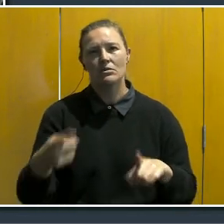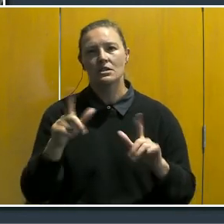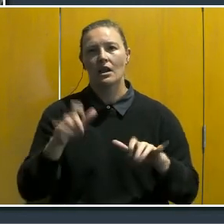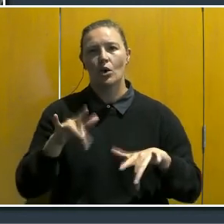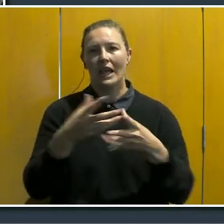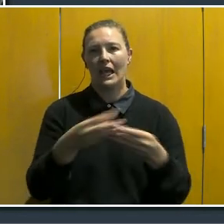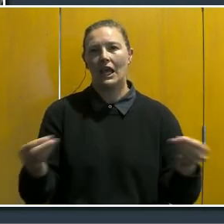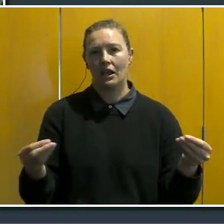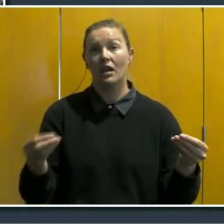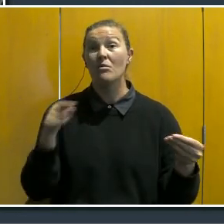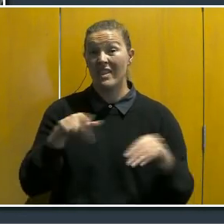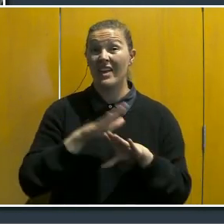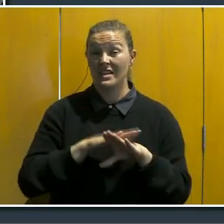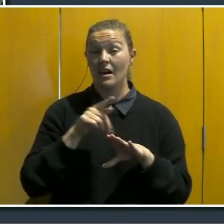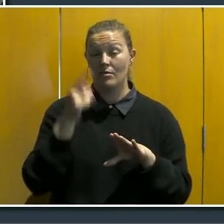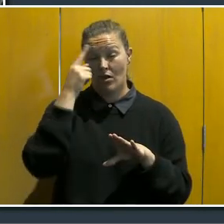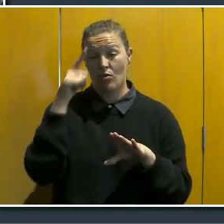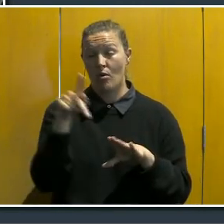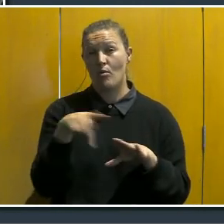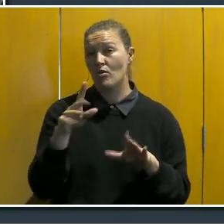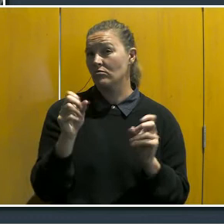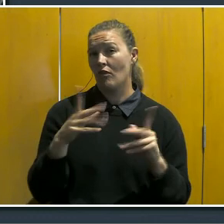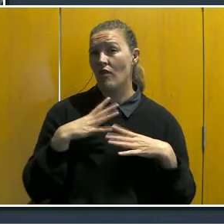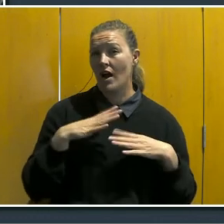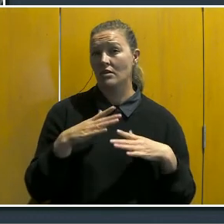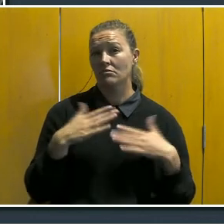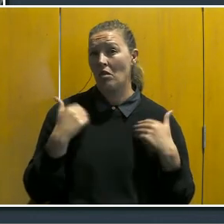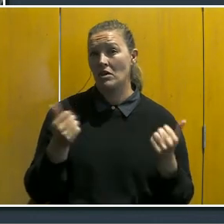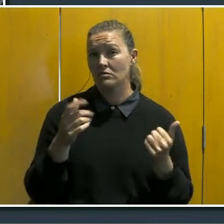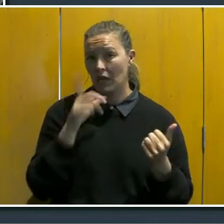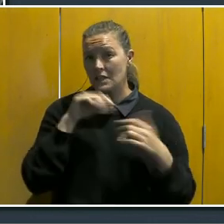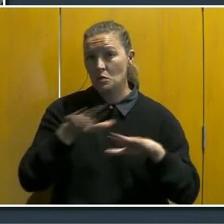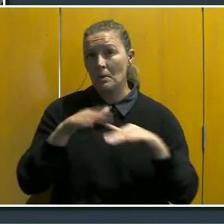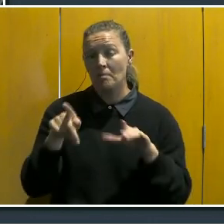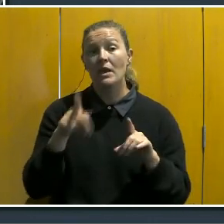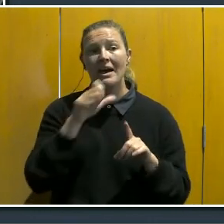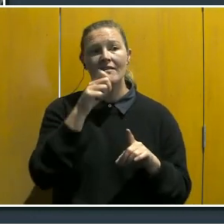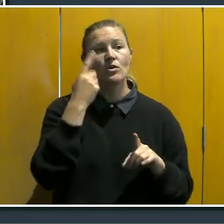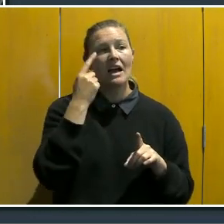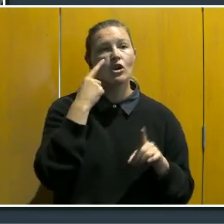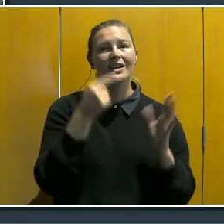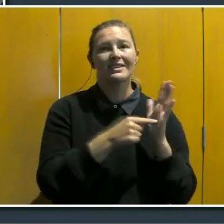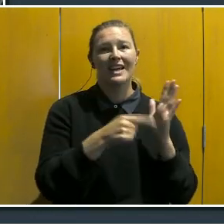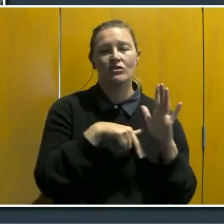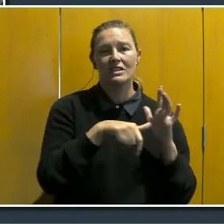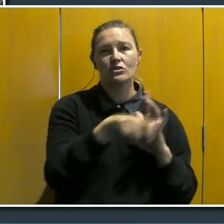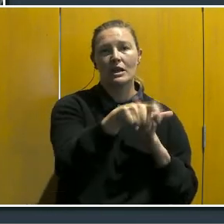pond was classed as okay for swimming. One only has to look at the Tannery Stream in Onikawa, probably the most polluted waterway I've ever seen,